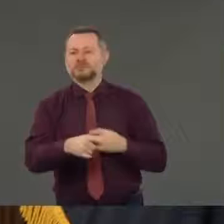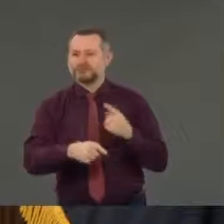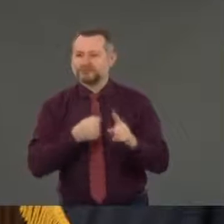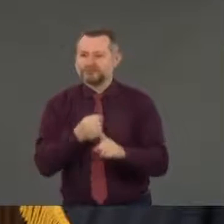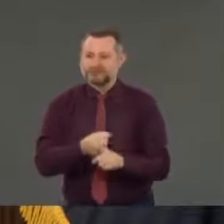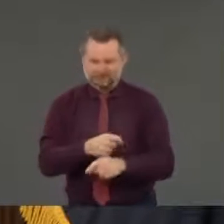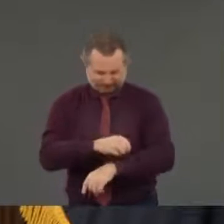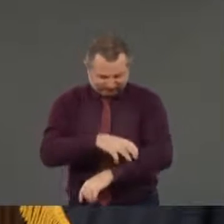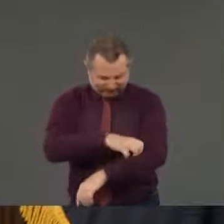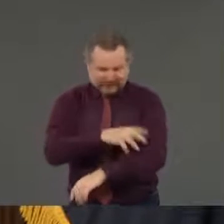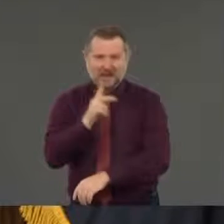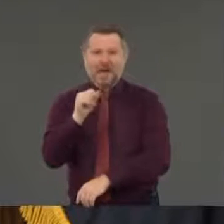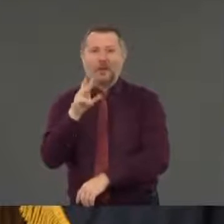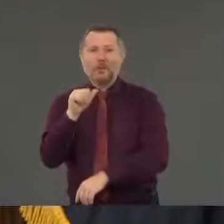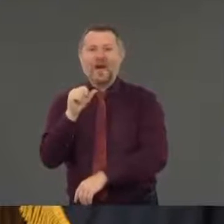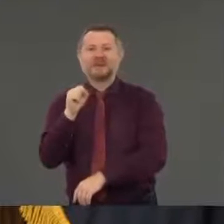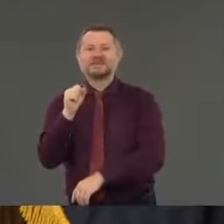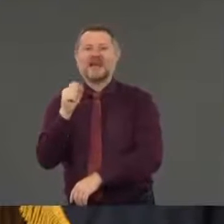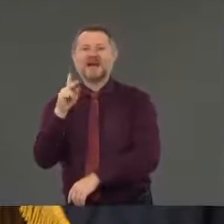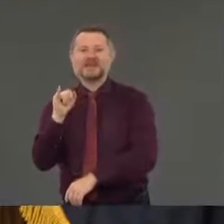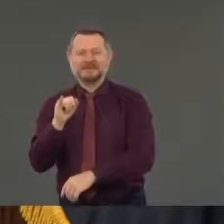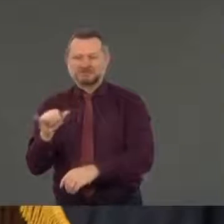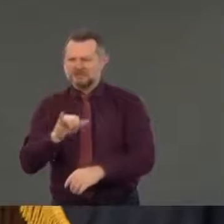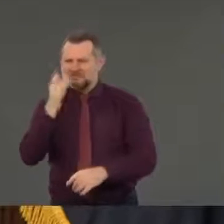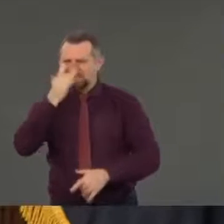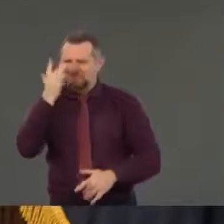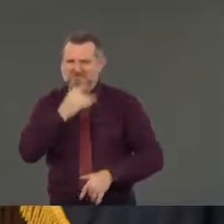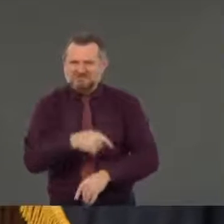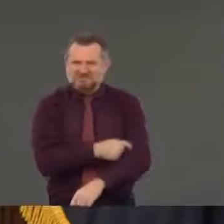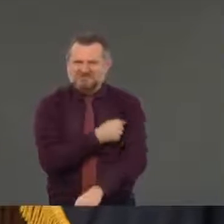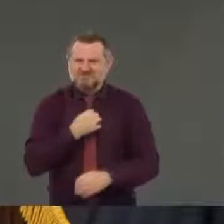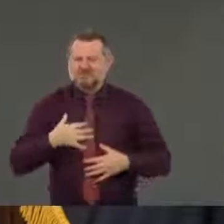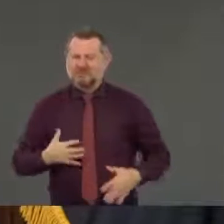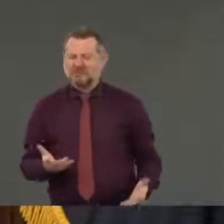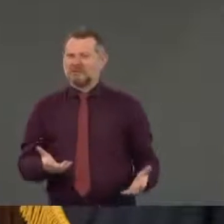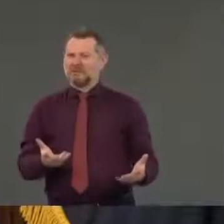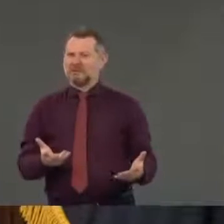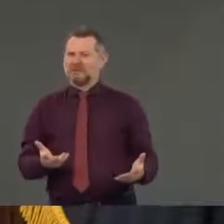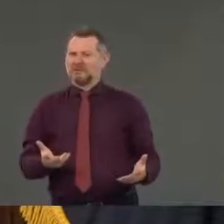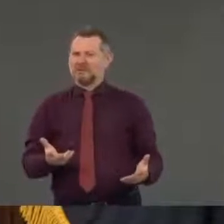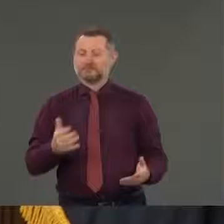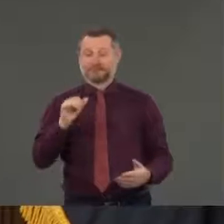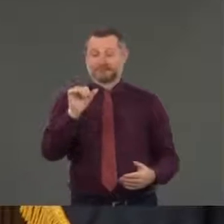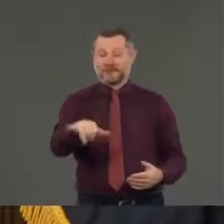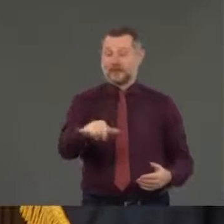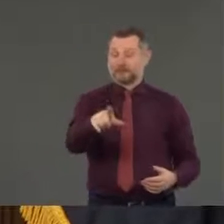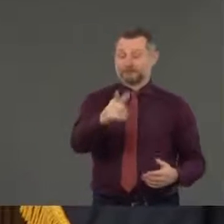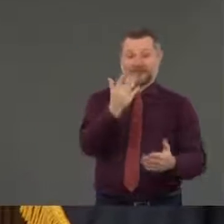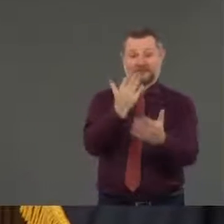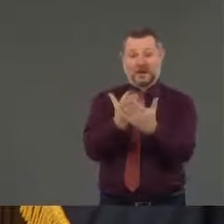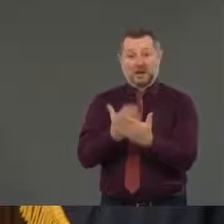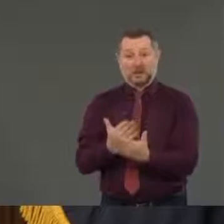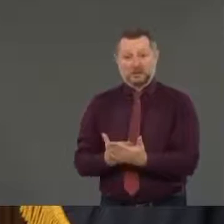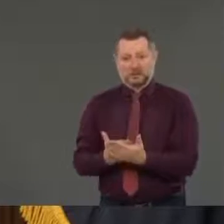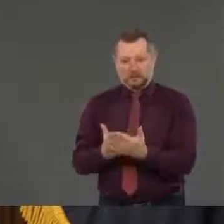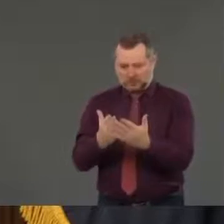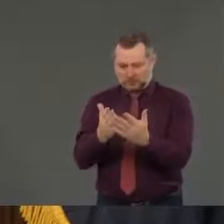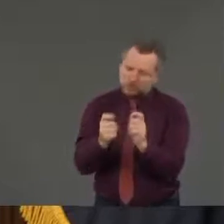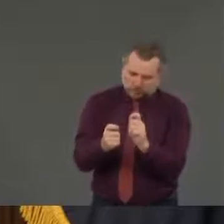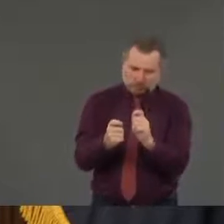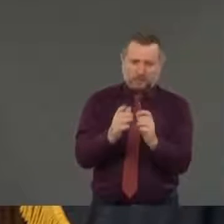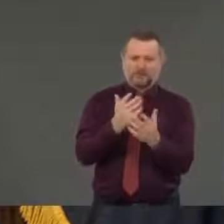response. That's the Kawasaki-like syndrome that we're studying. So yes, the facts change the more they